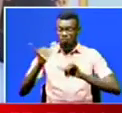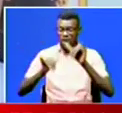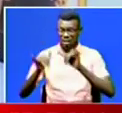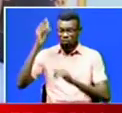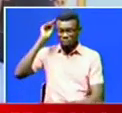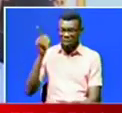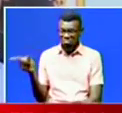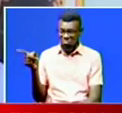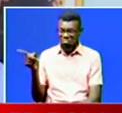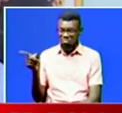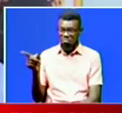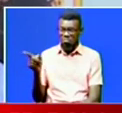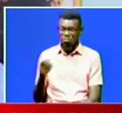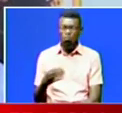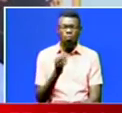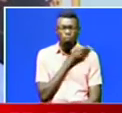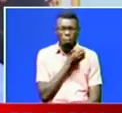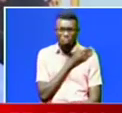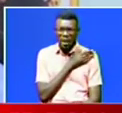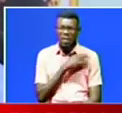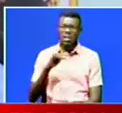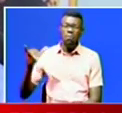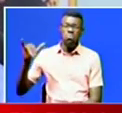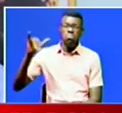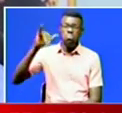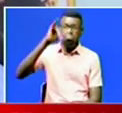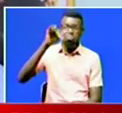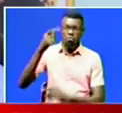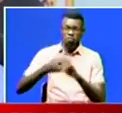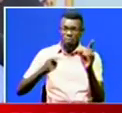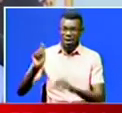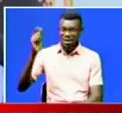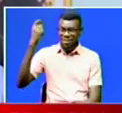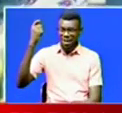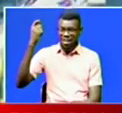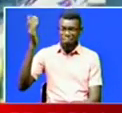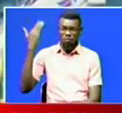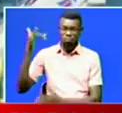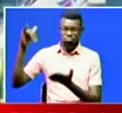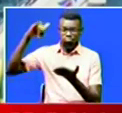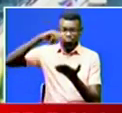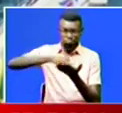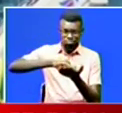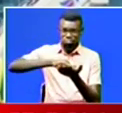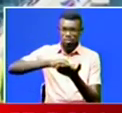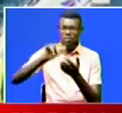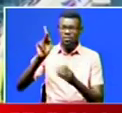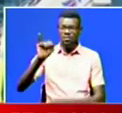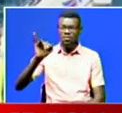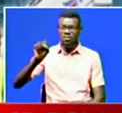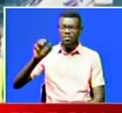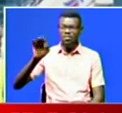Kadir Ahmed, then complaining about an aircraft from the Kenyan airspace, which had landed at Kismayu without